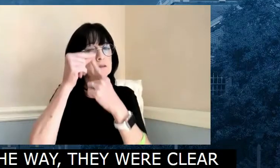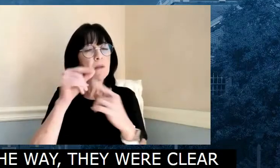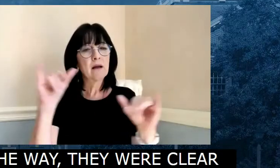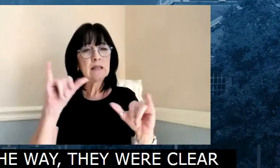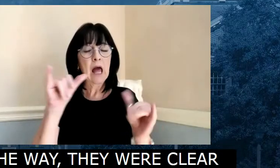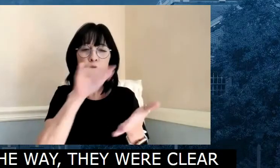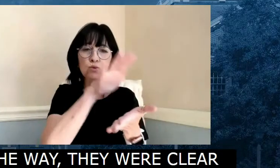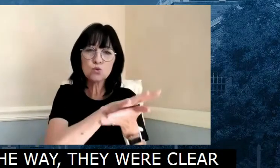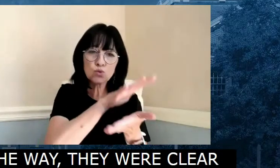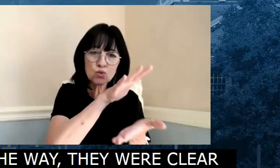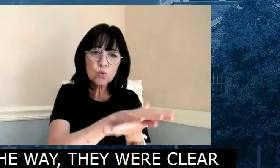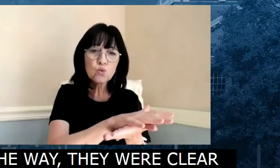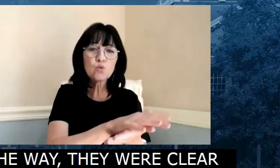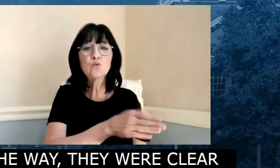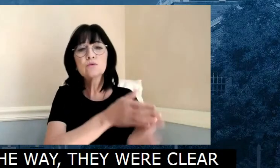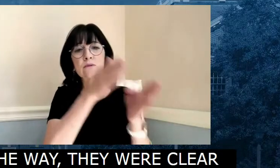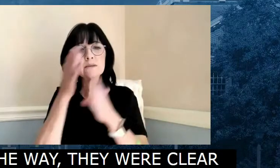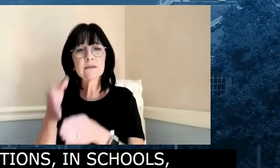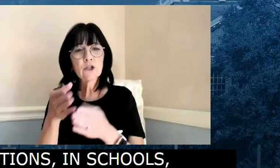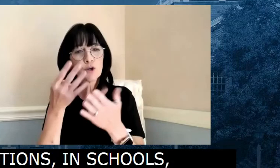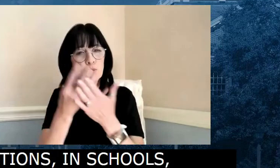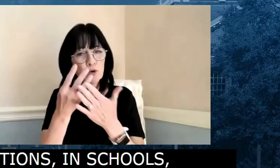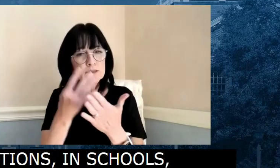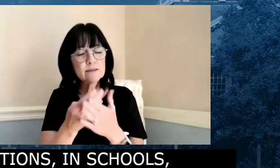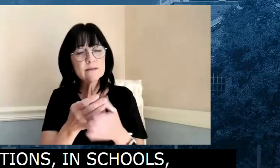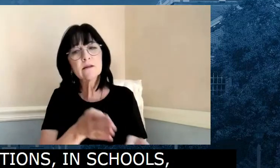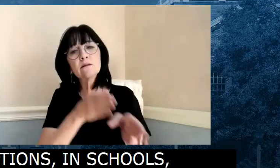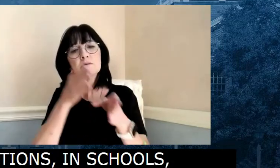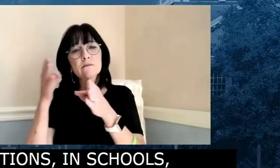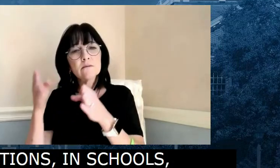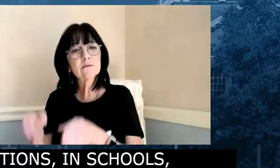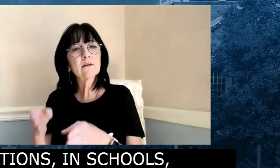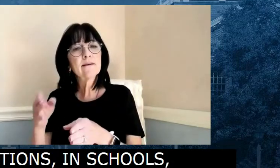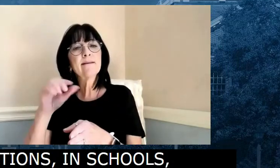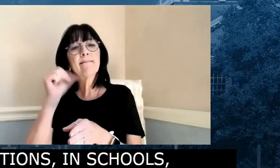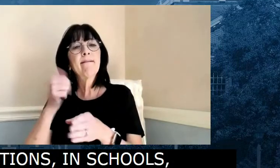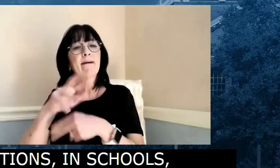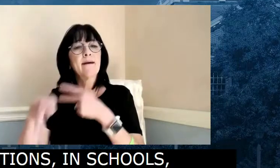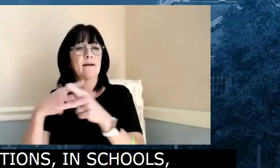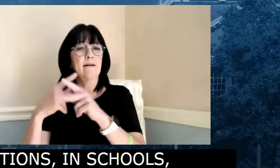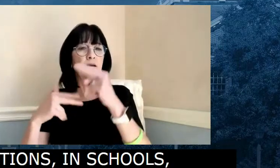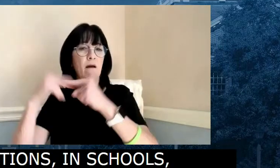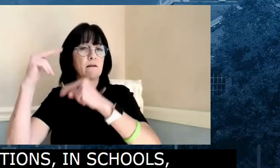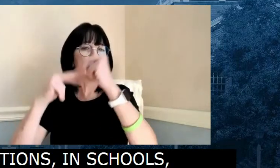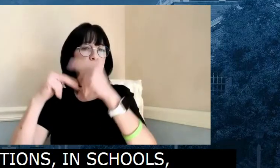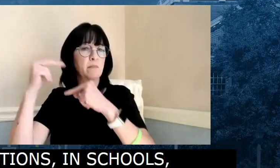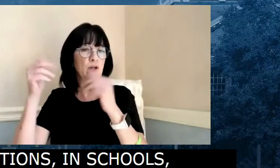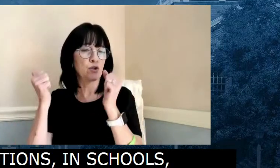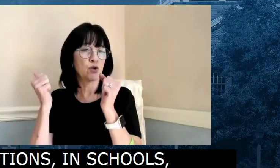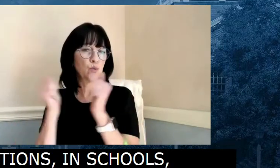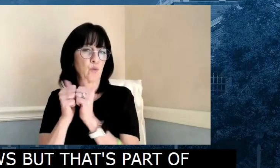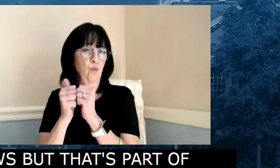et cetera. That didn't get the news, but that's part of their advice as well.